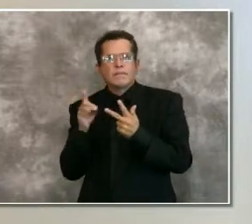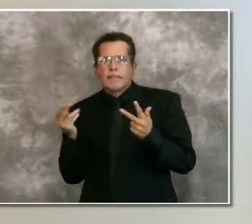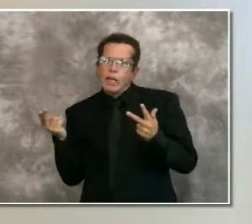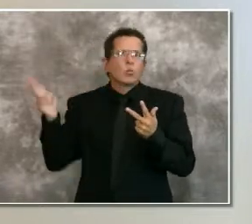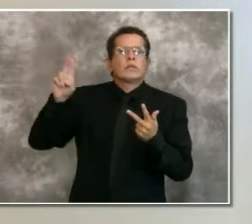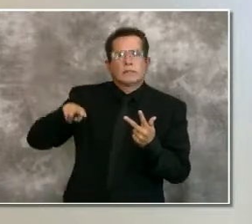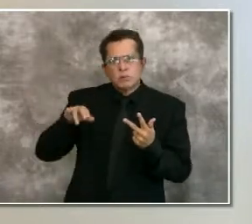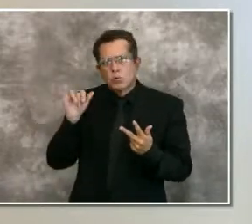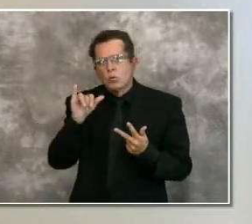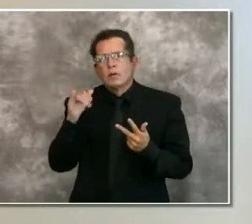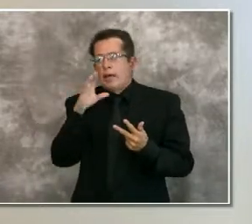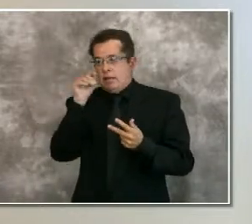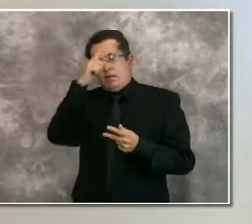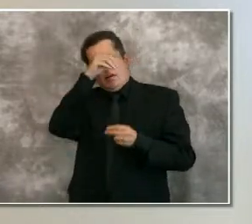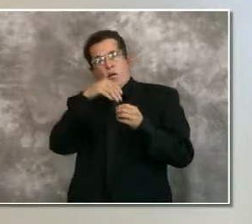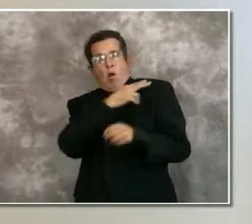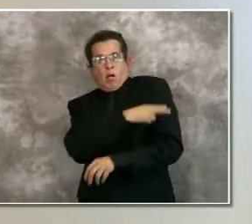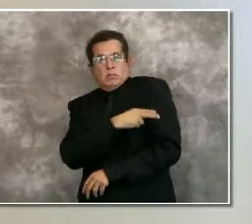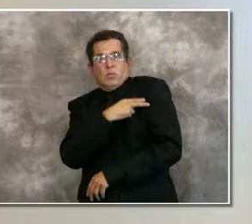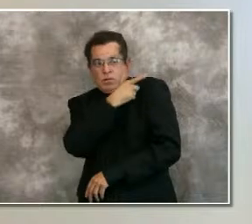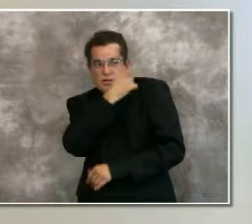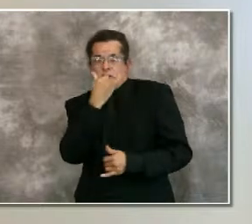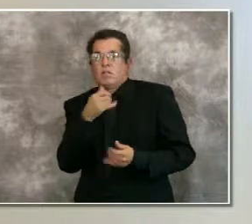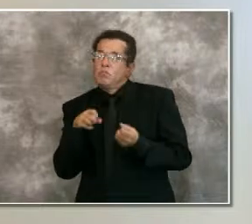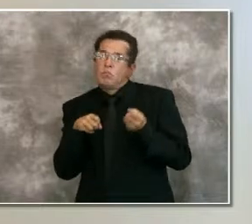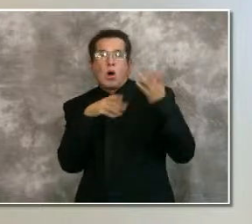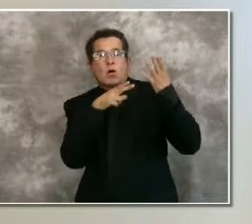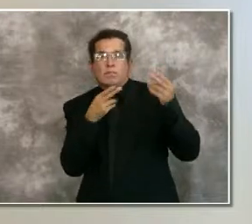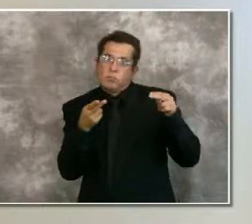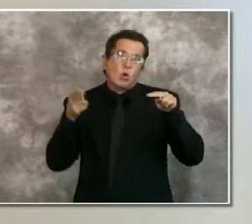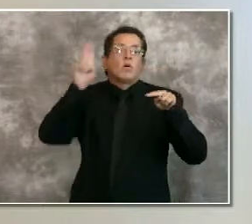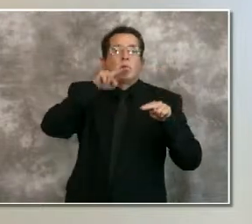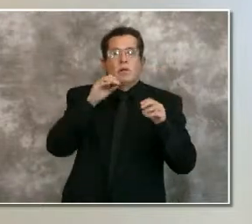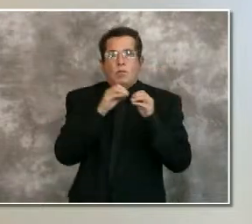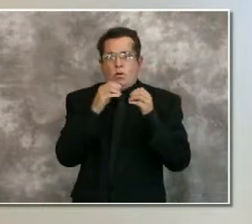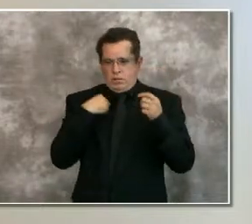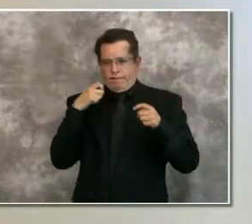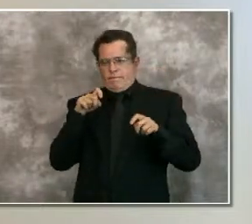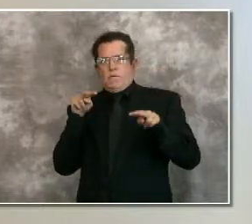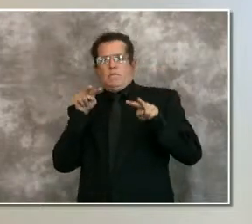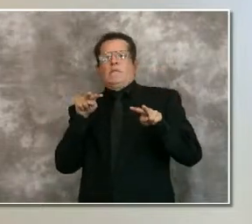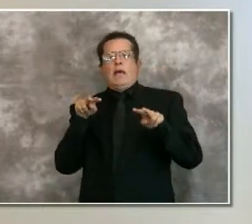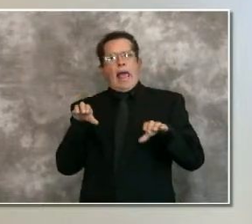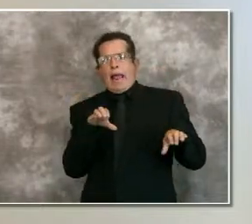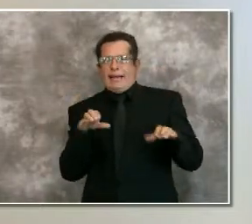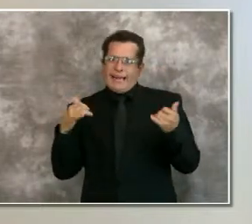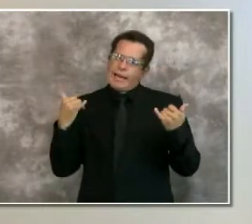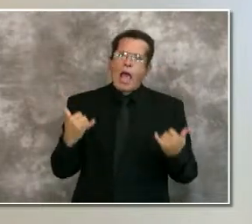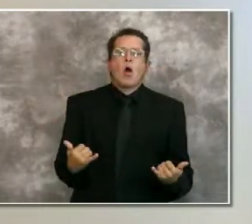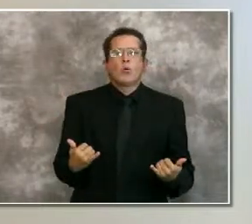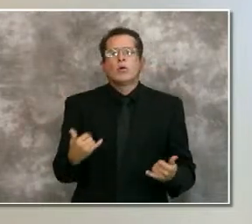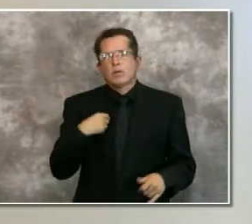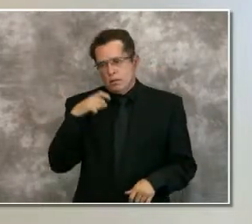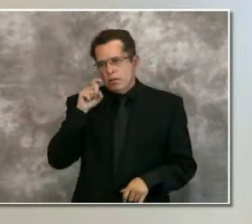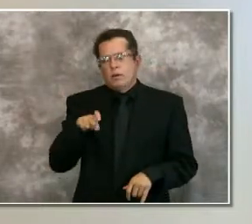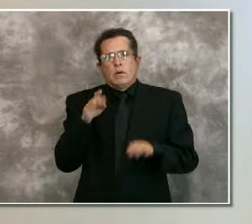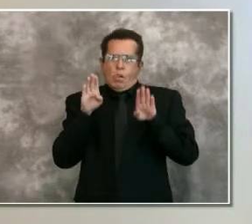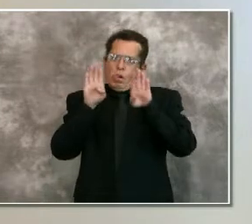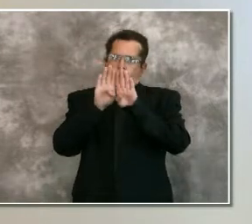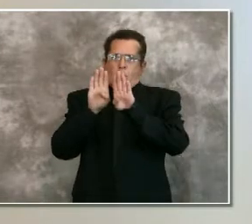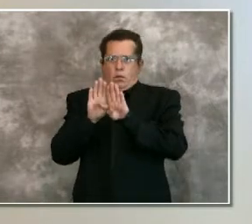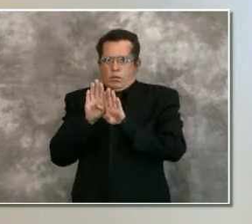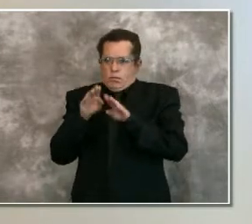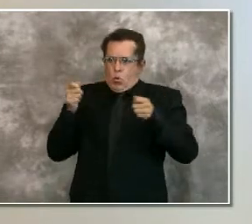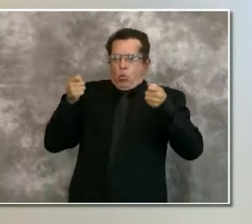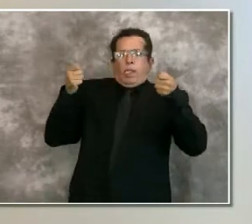seen increases in our hospitalizations. The reality is this forces us to take action now in dialing back some